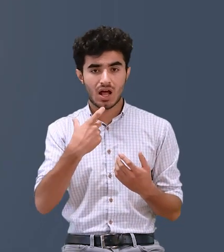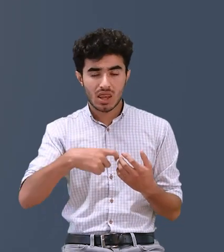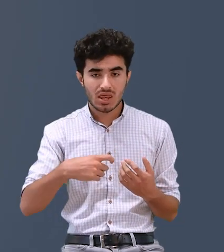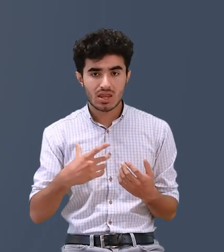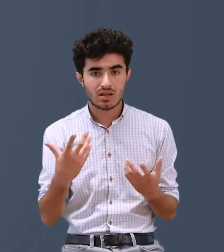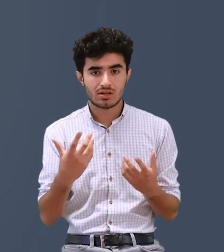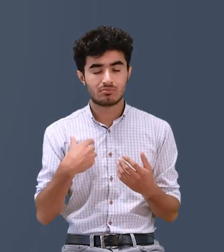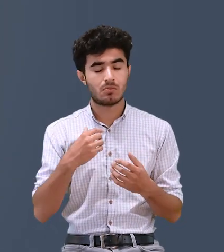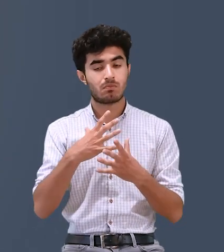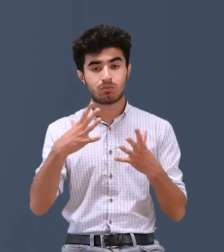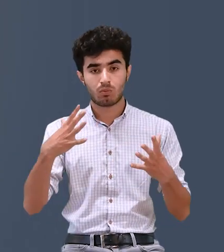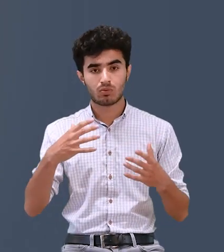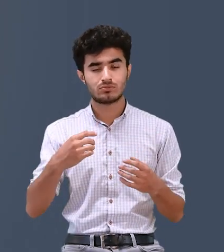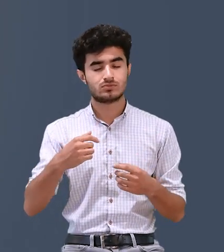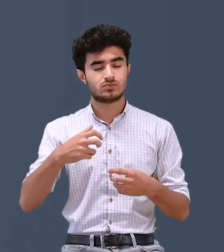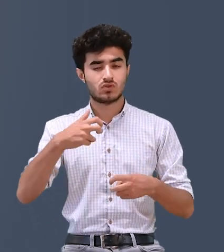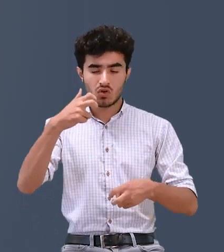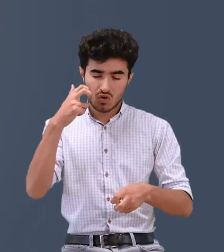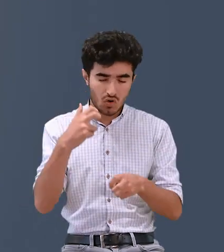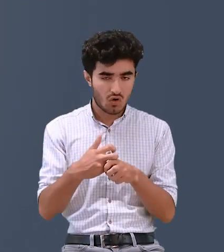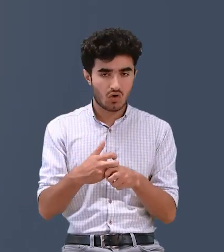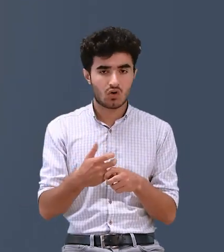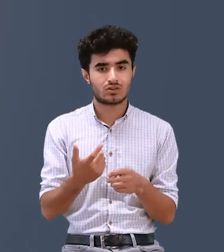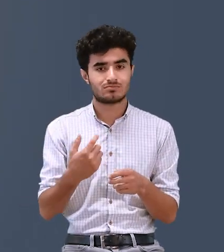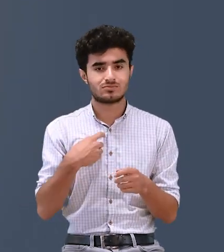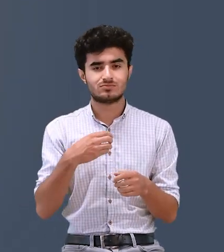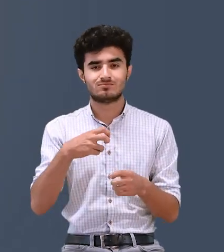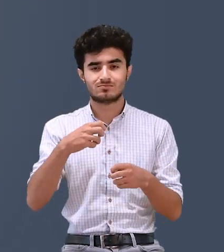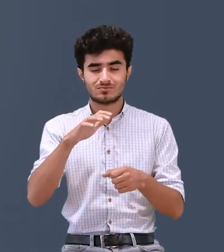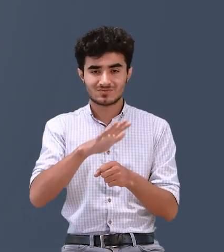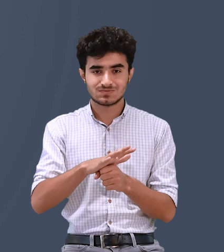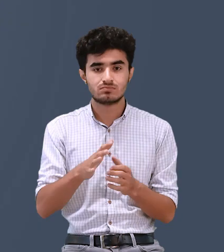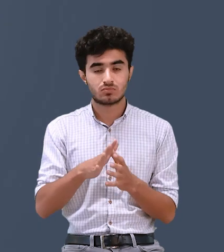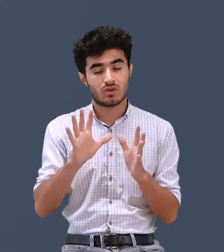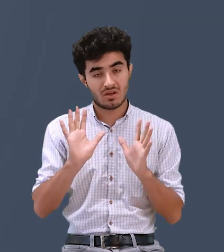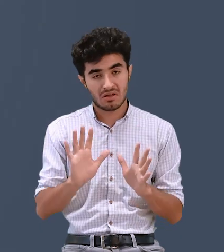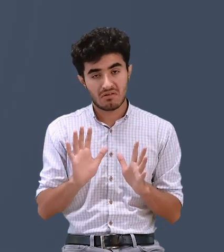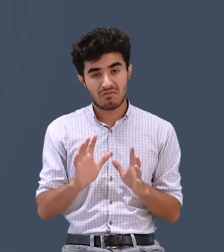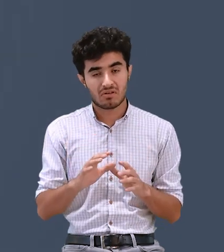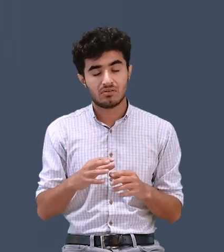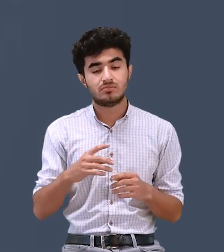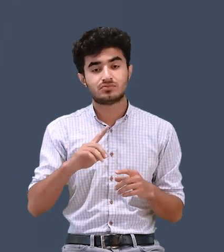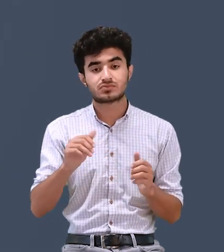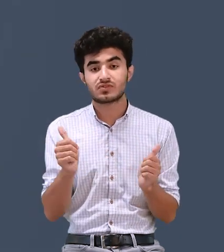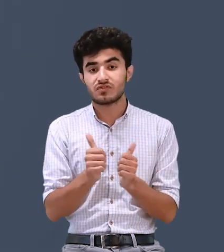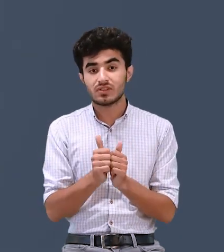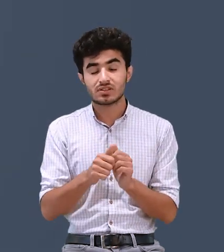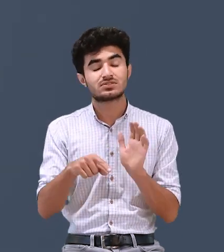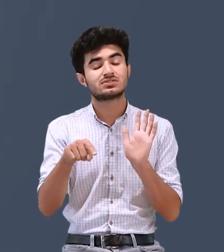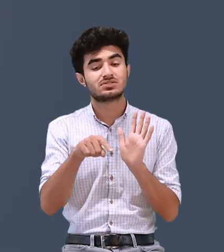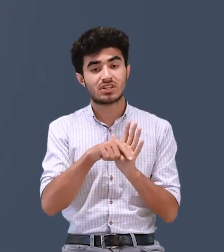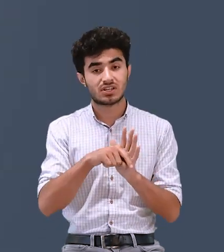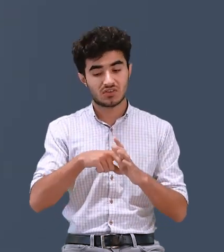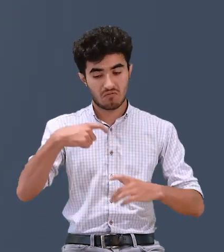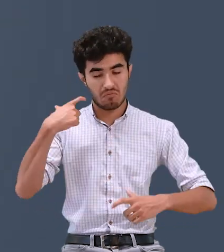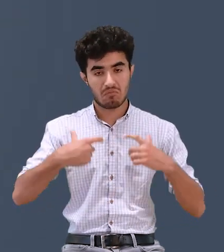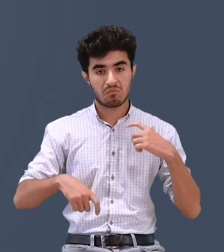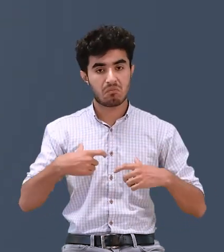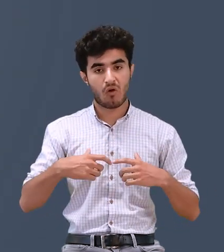that, for me, as someone who has struggled deeply for a long time